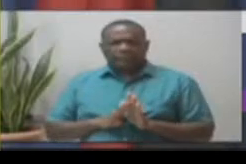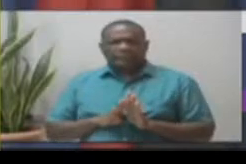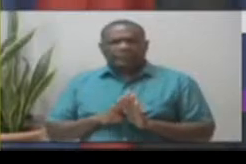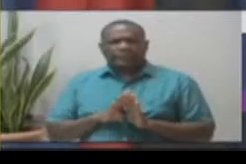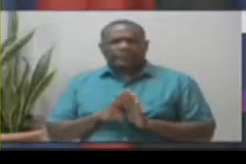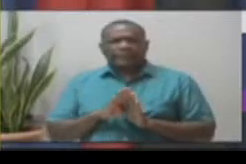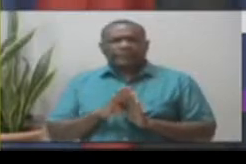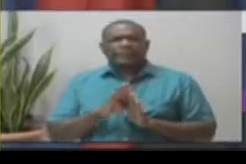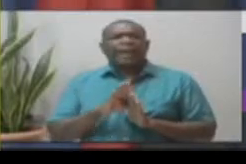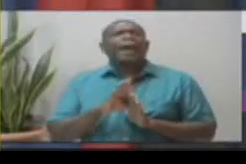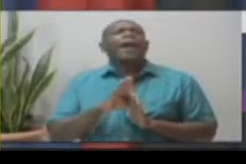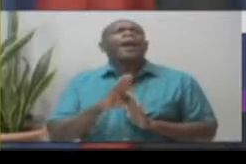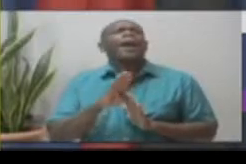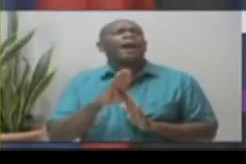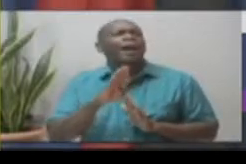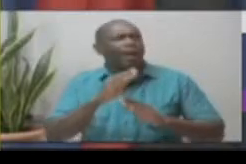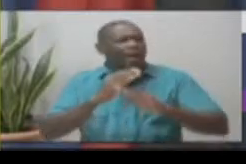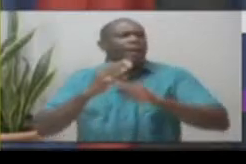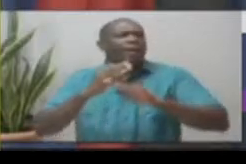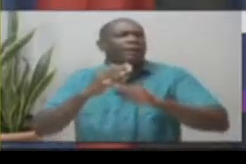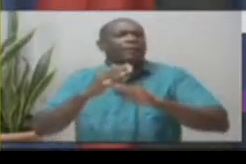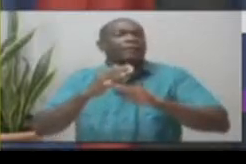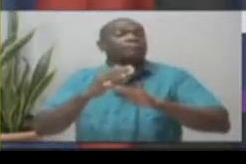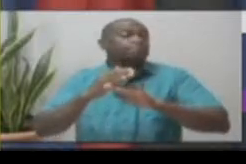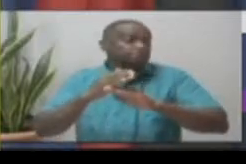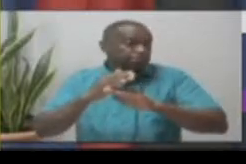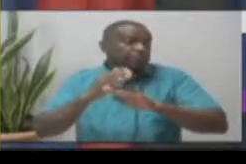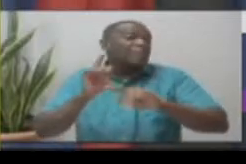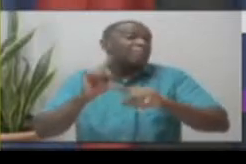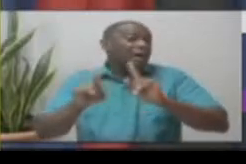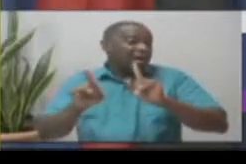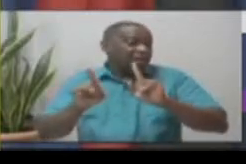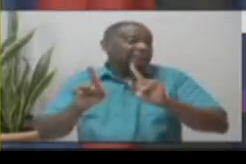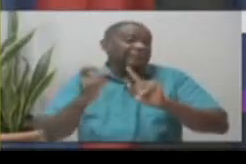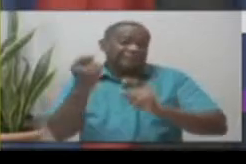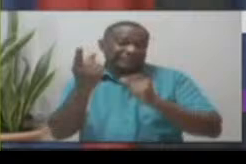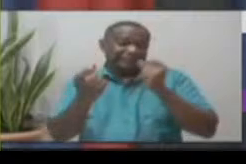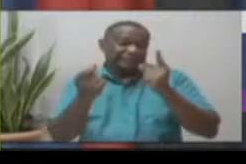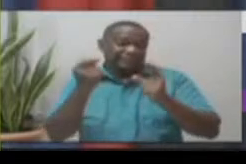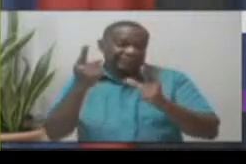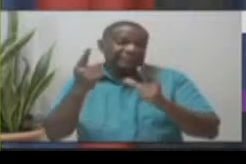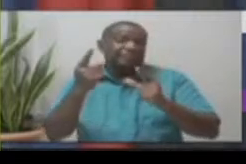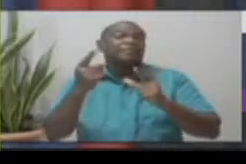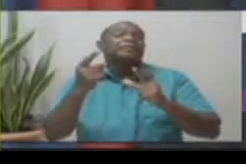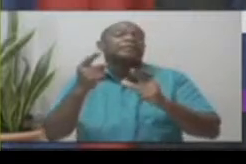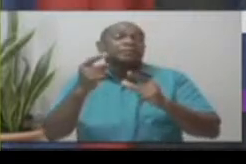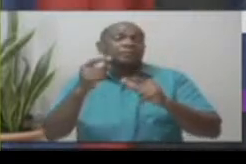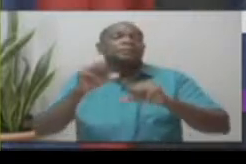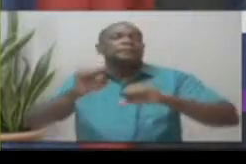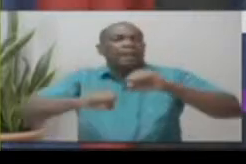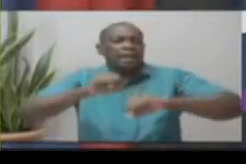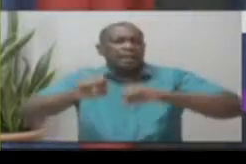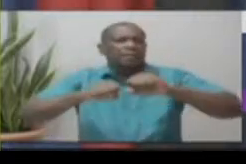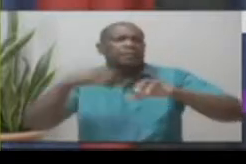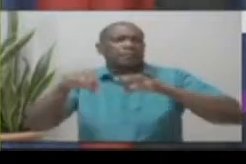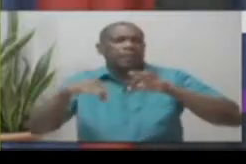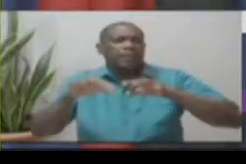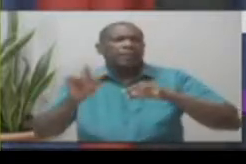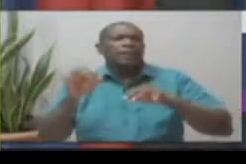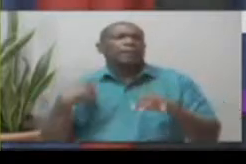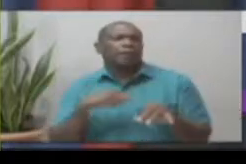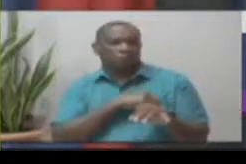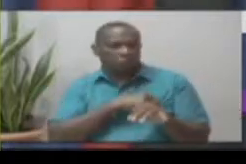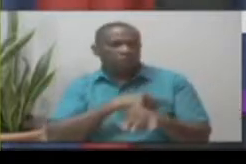But the statistically, and the science is telling us that if we vaccinate 900,000 people out